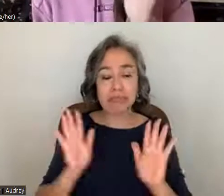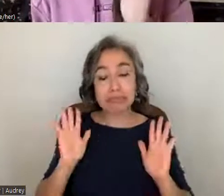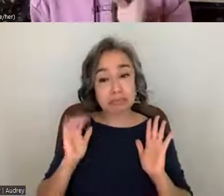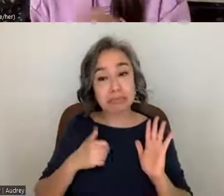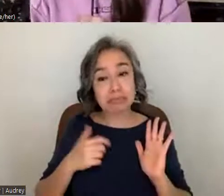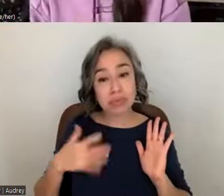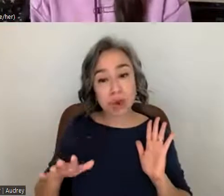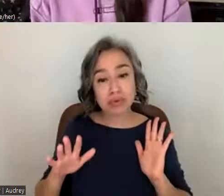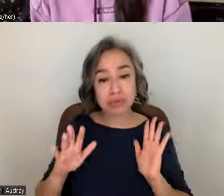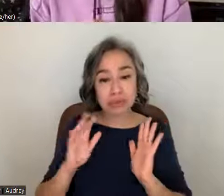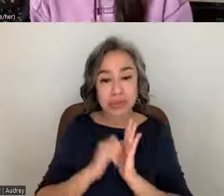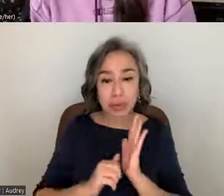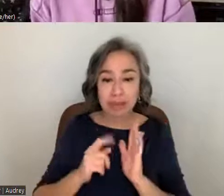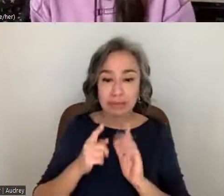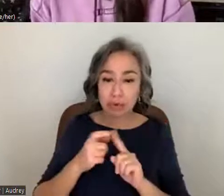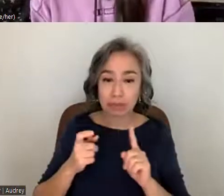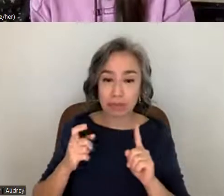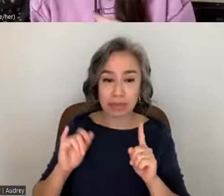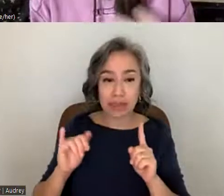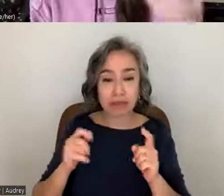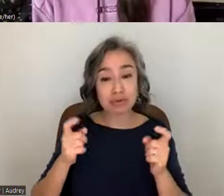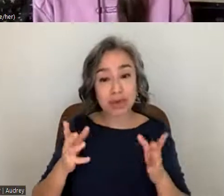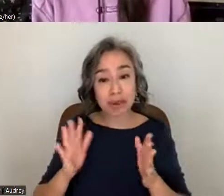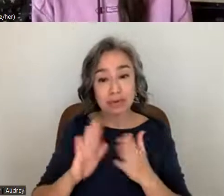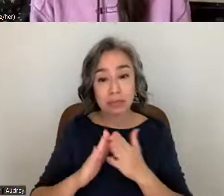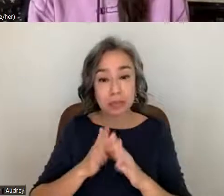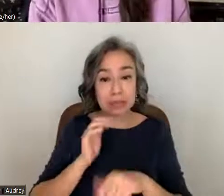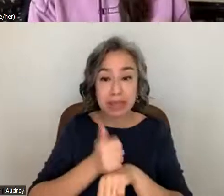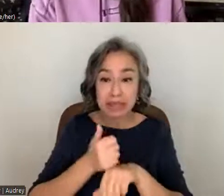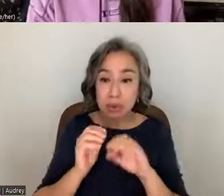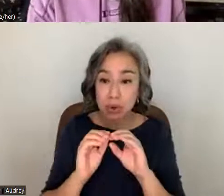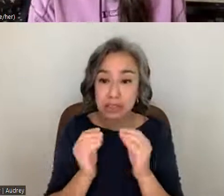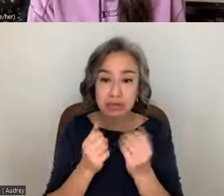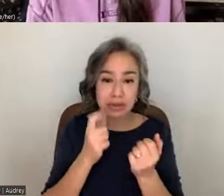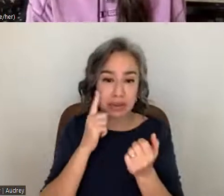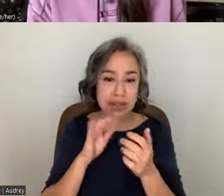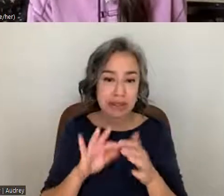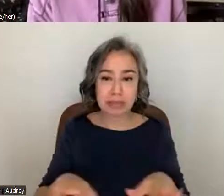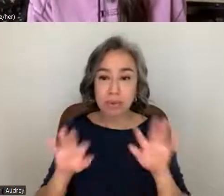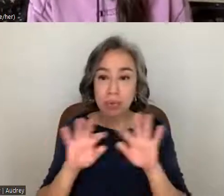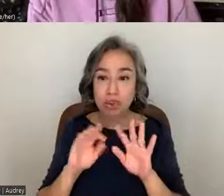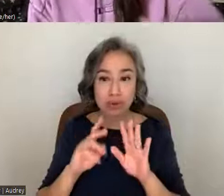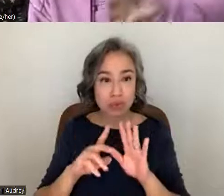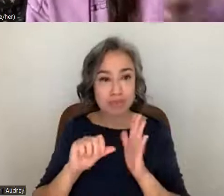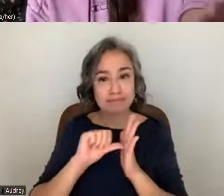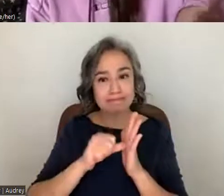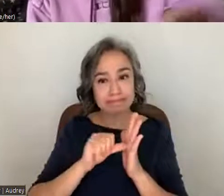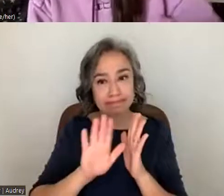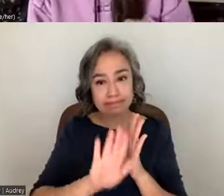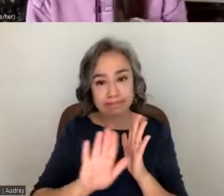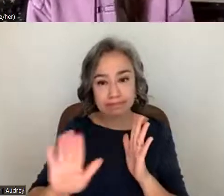from, we have directors here of community-based organizations who I think it's really important to highlight the work that you all are doing now. This